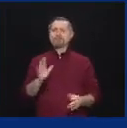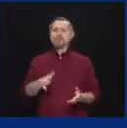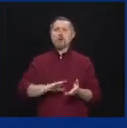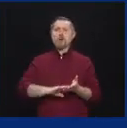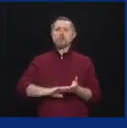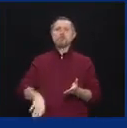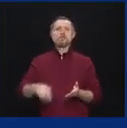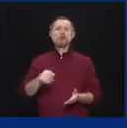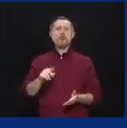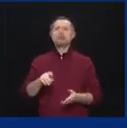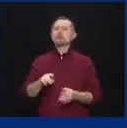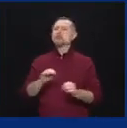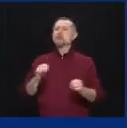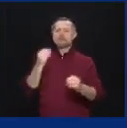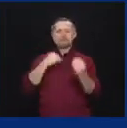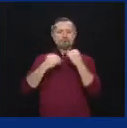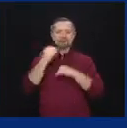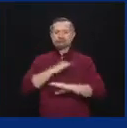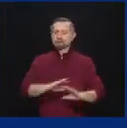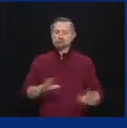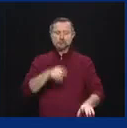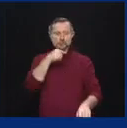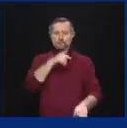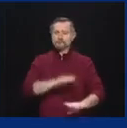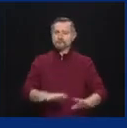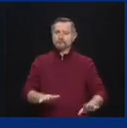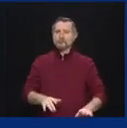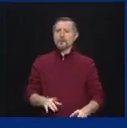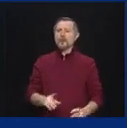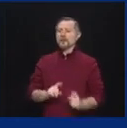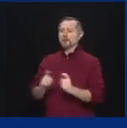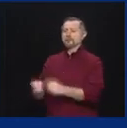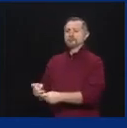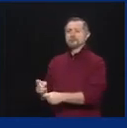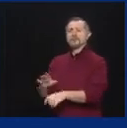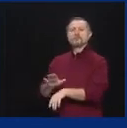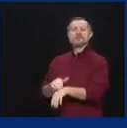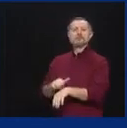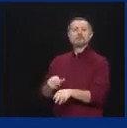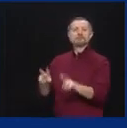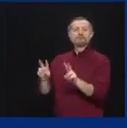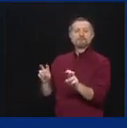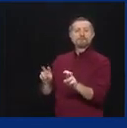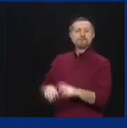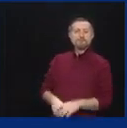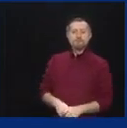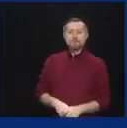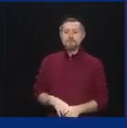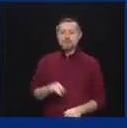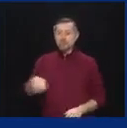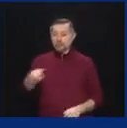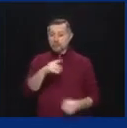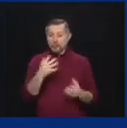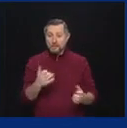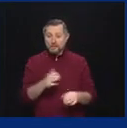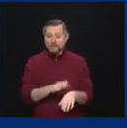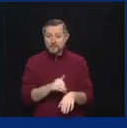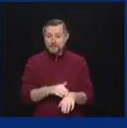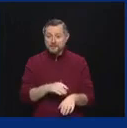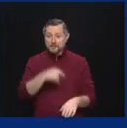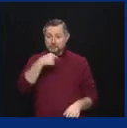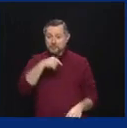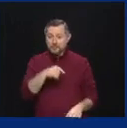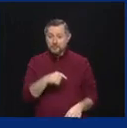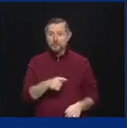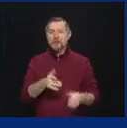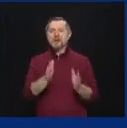turkey from dinner and we'll actually let Ted have him as a pet." So anybody want to have a turkey as a pet? Just ask your moms and dads. I'm